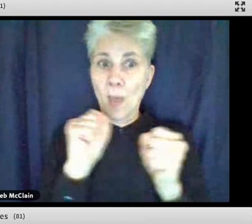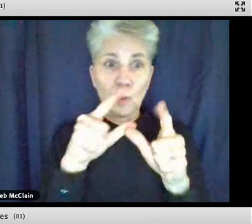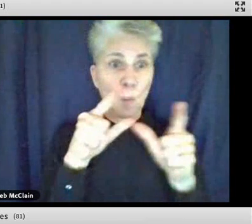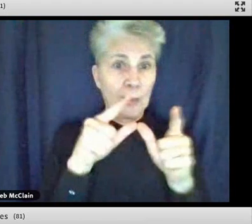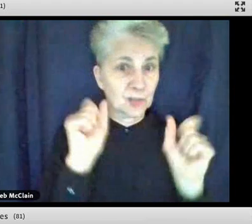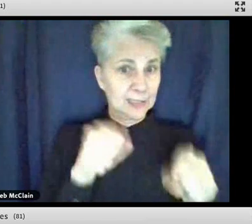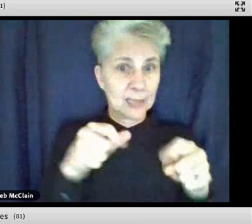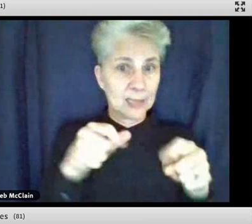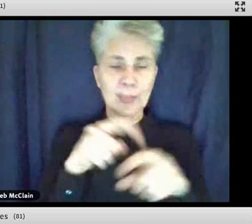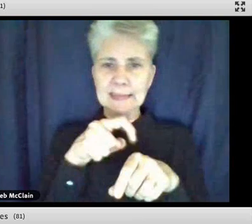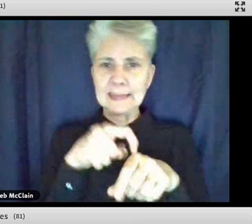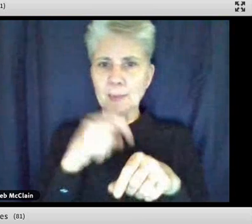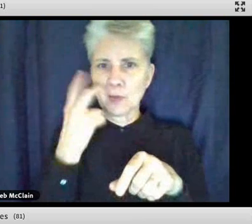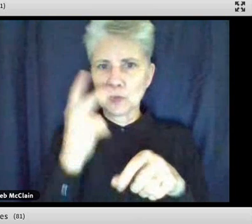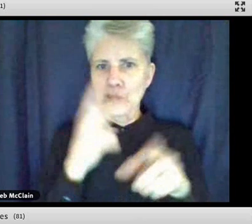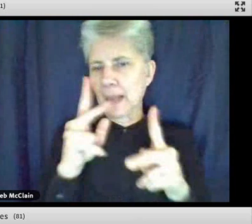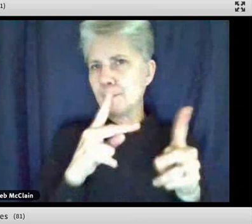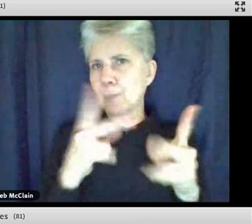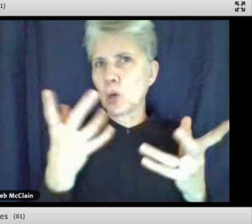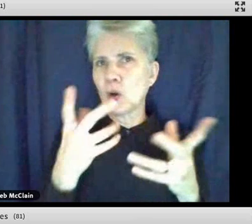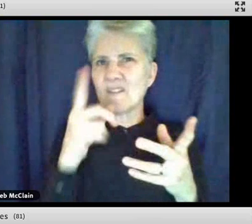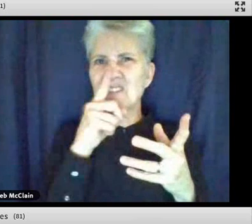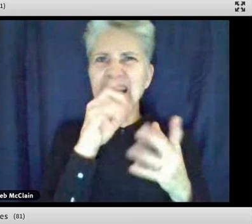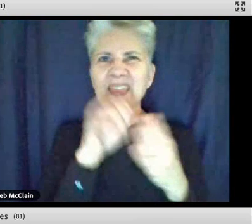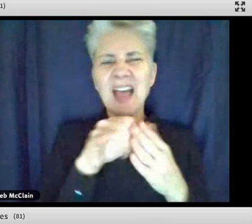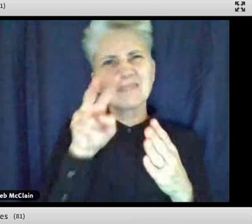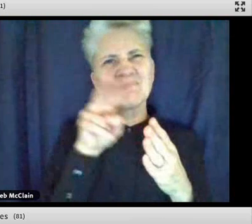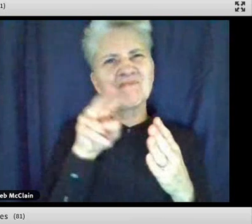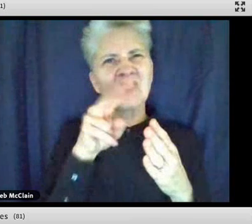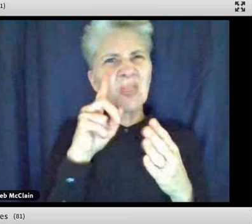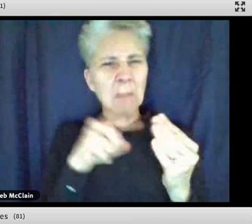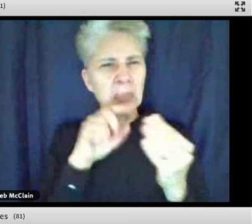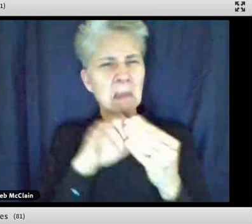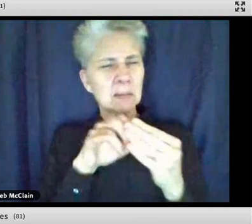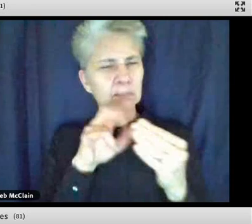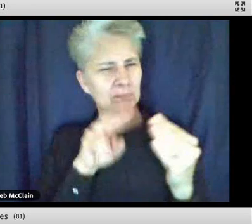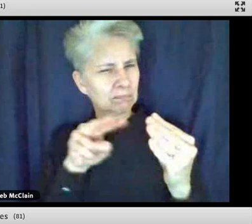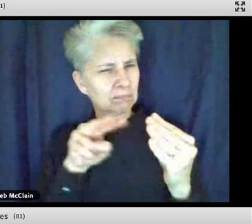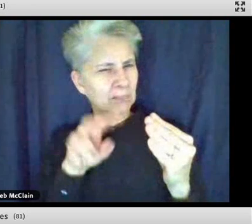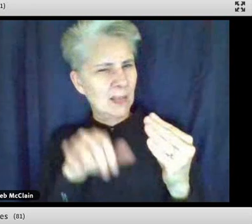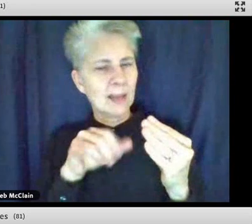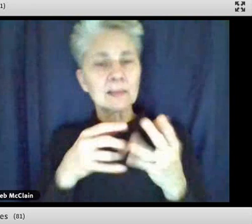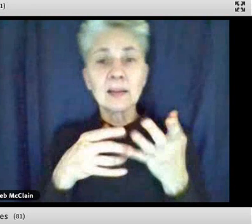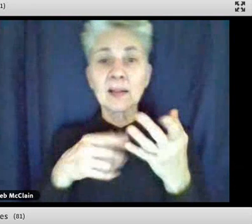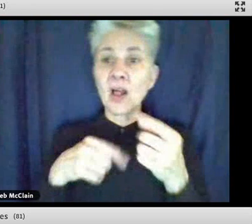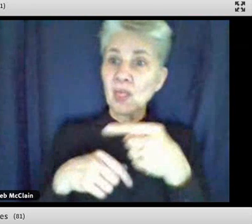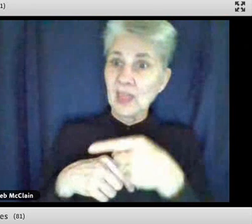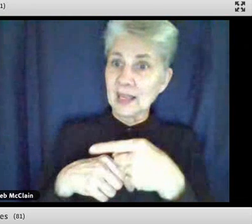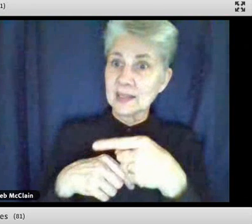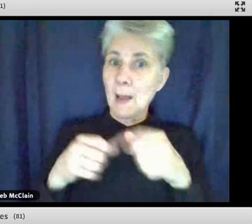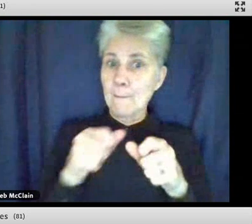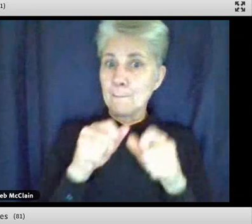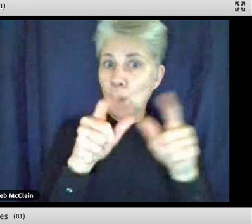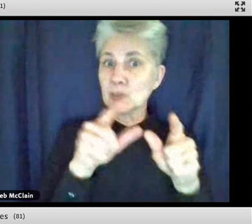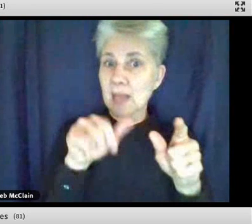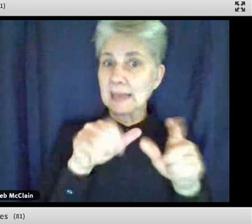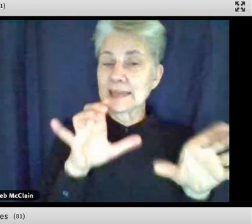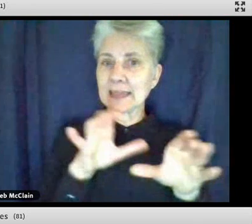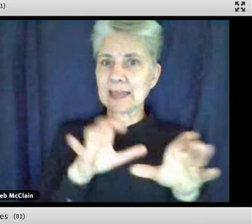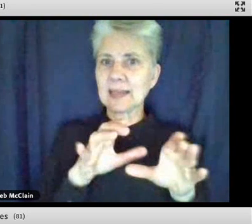these times, if you see people faking that, that's something to think about. Here is a post that I put. Can you believe this